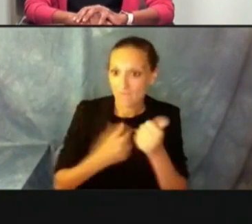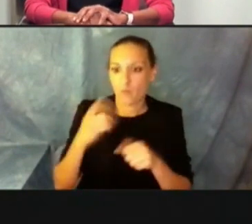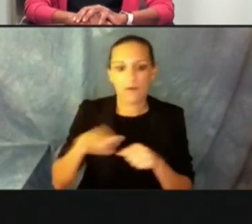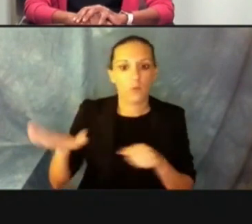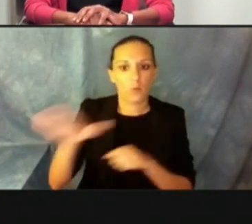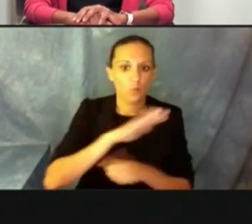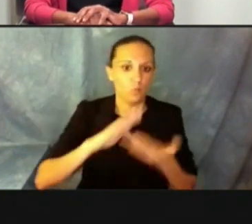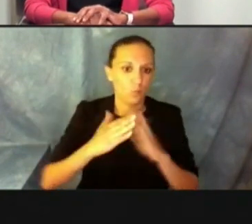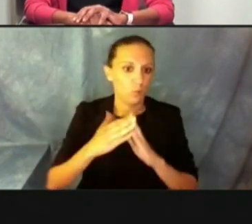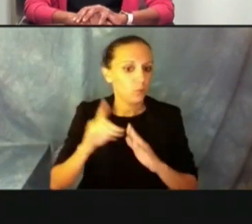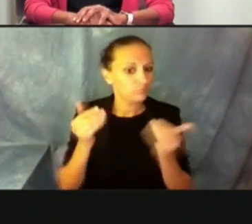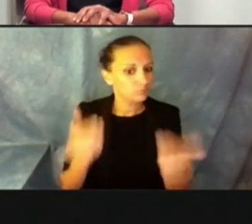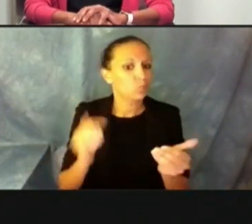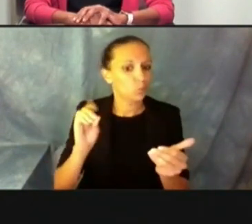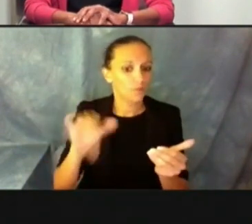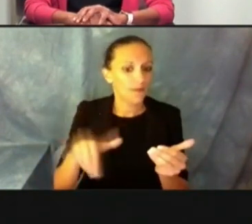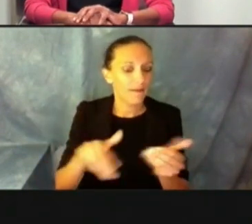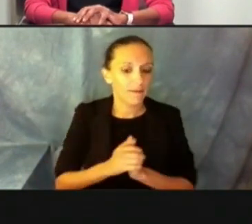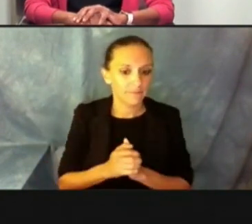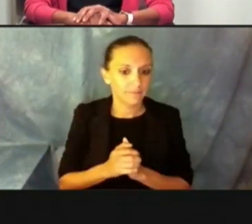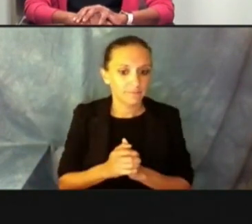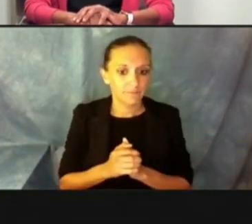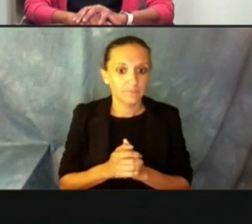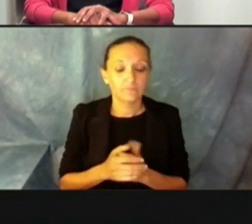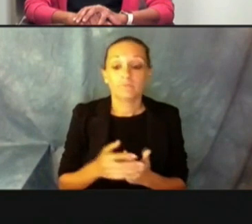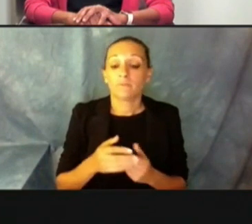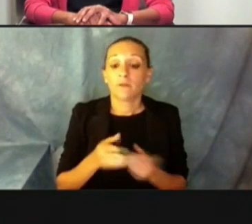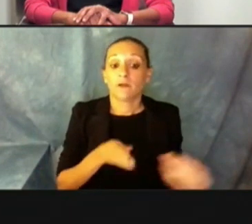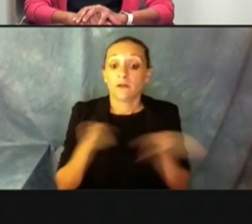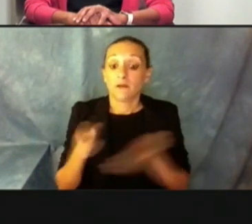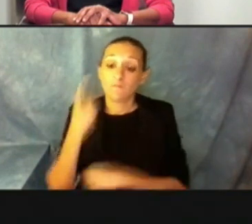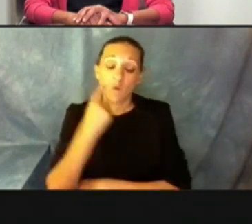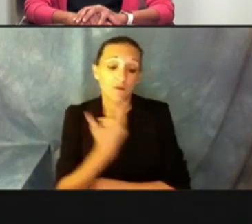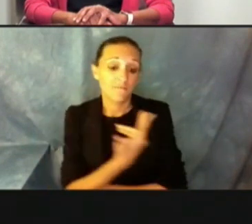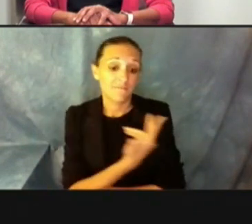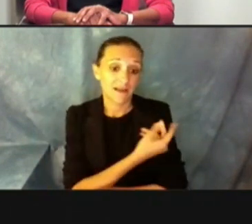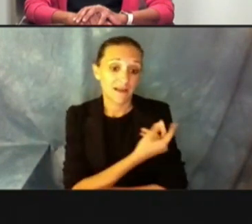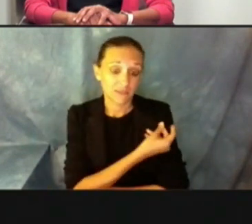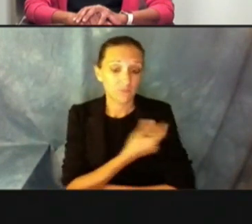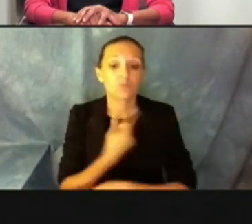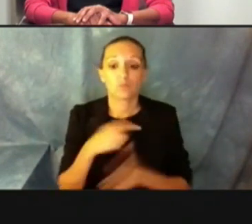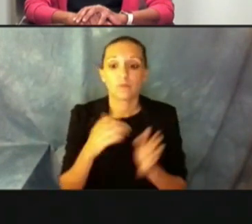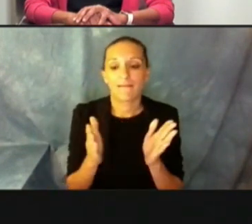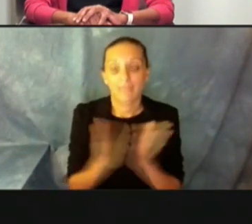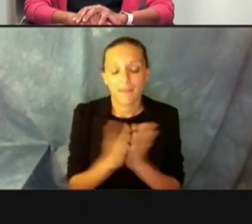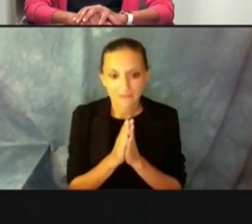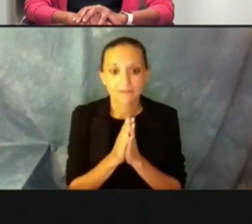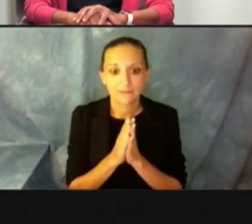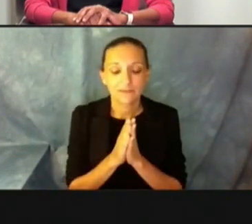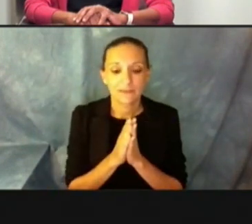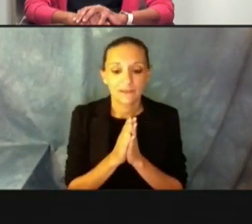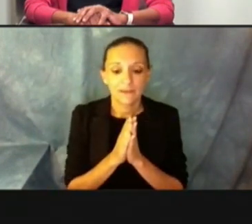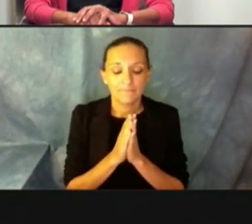do. As to vaccinations, we're asking that we